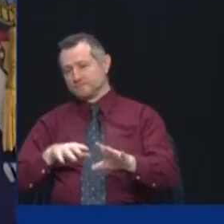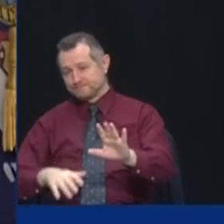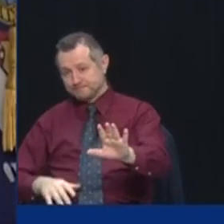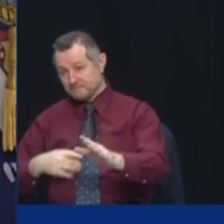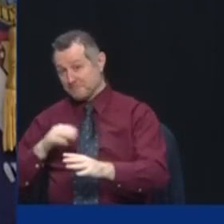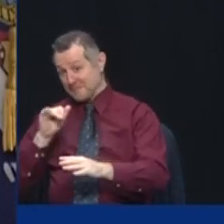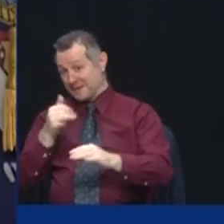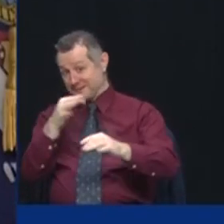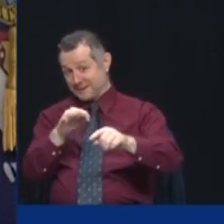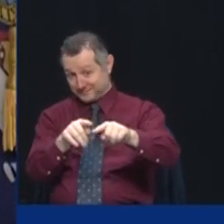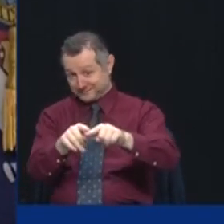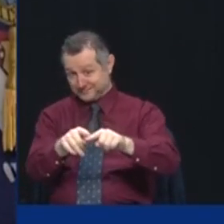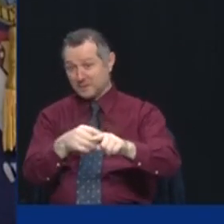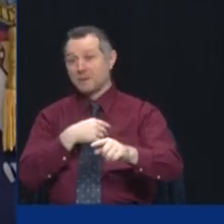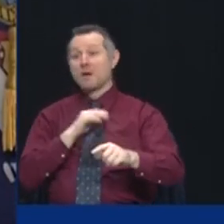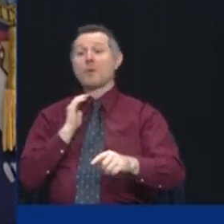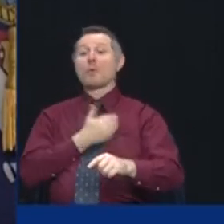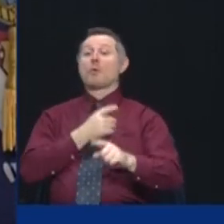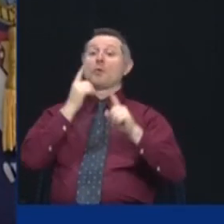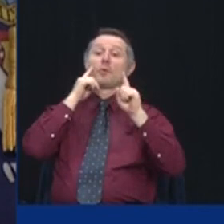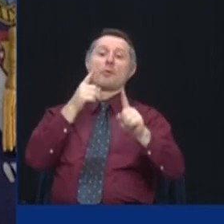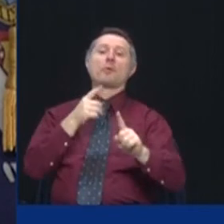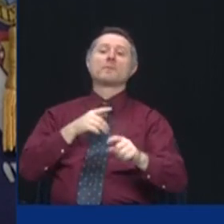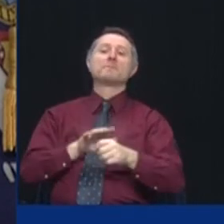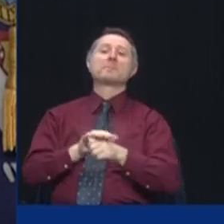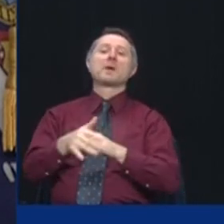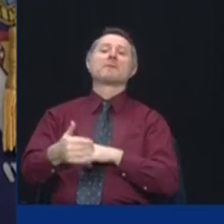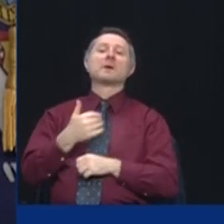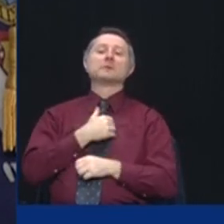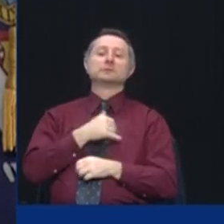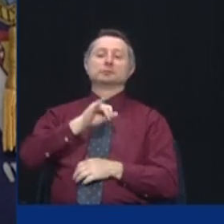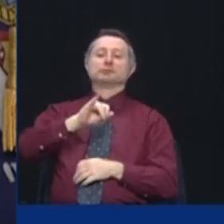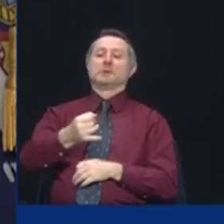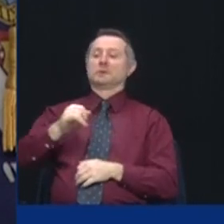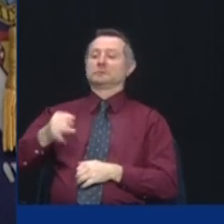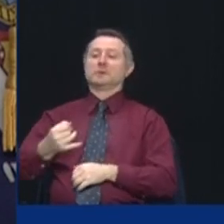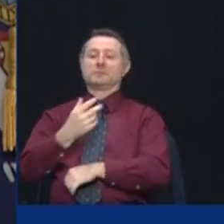enough J&J to do one shot. Johnson & Johnson. It'll be Johnson & Johnson. Yes. Okay.